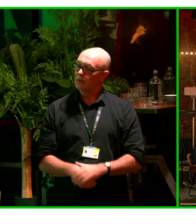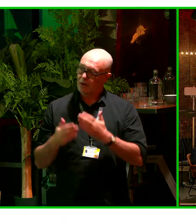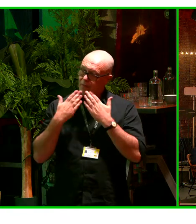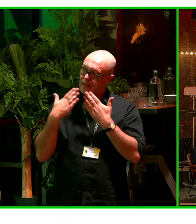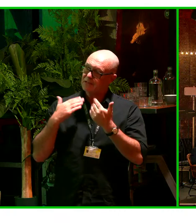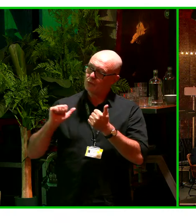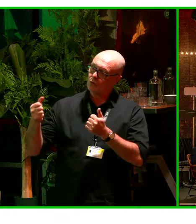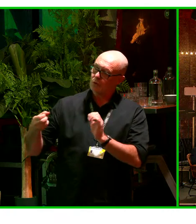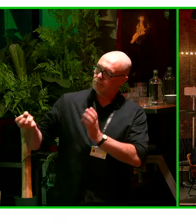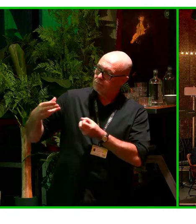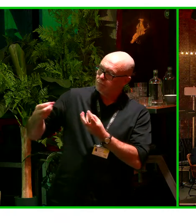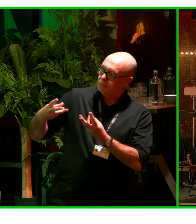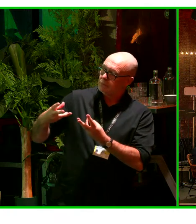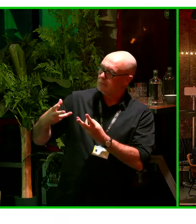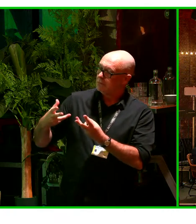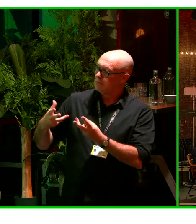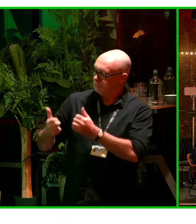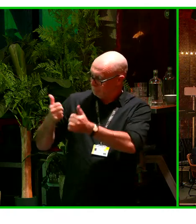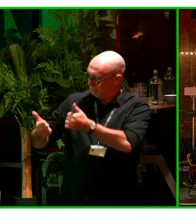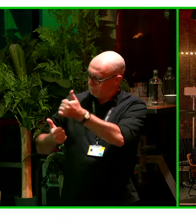future.